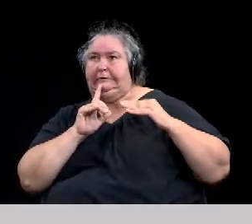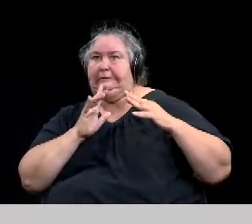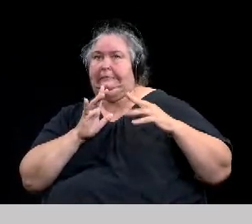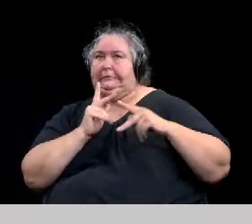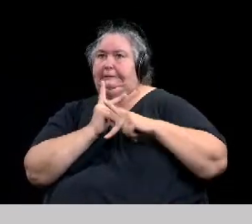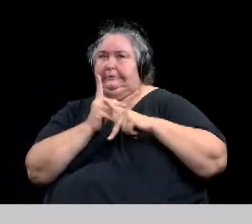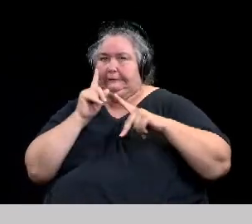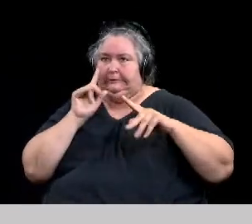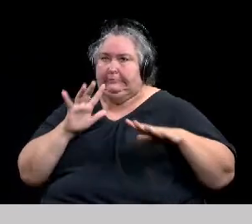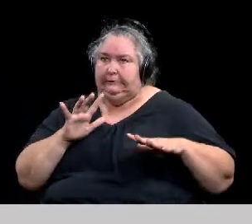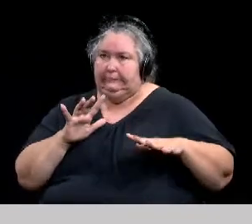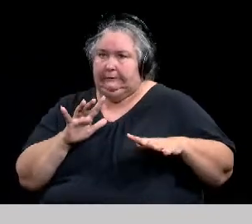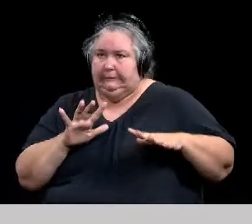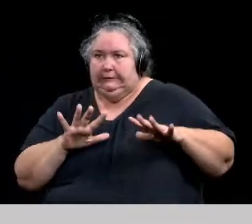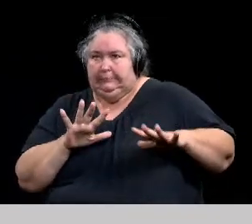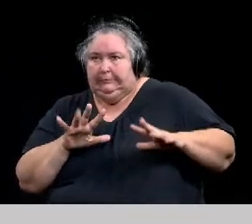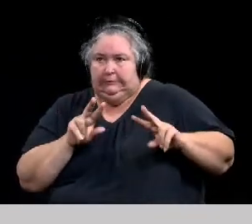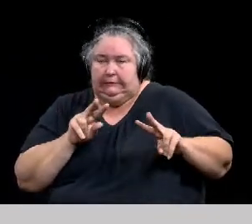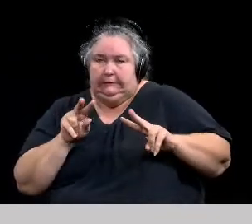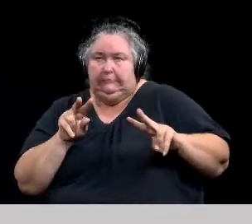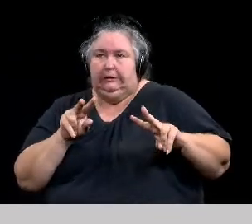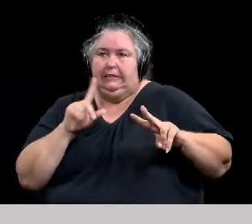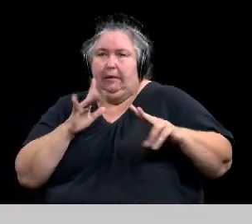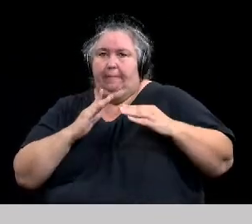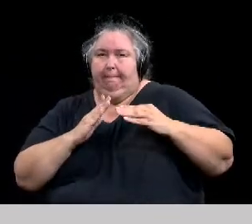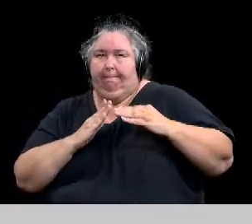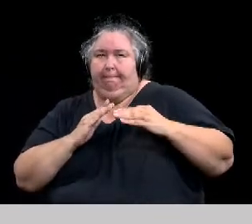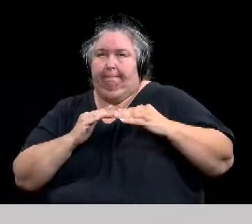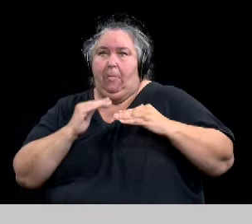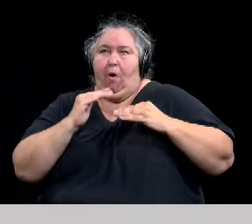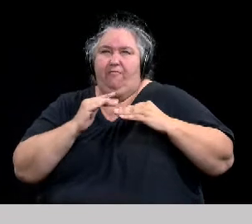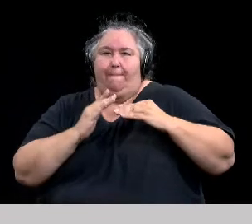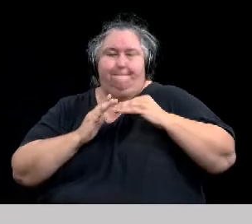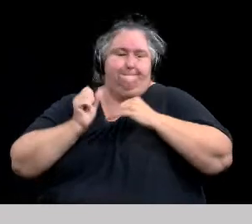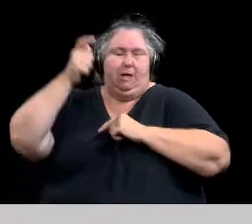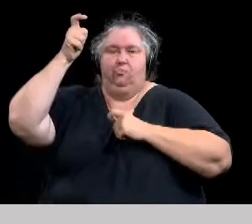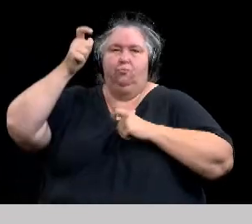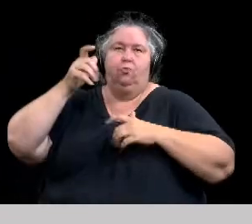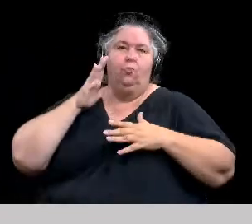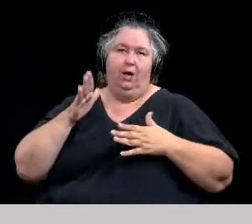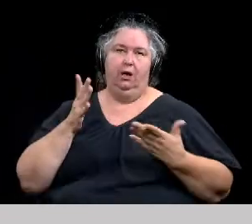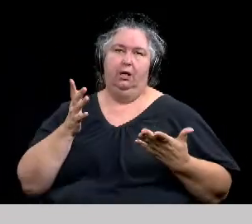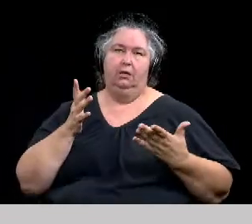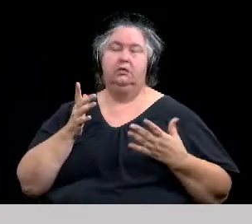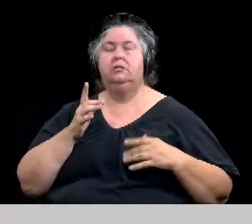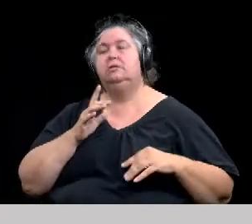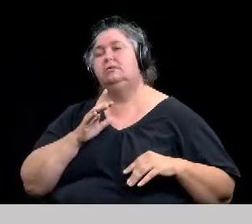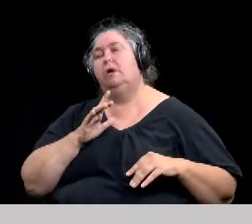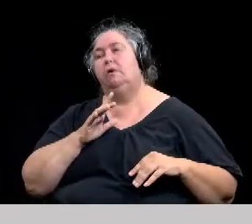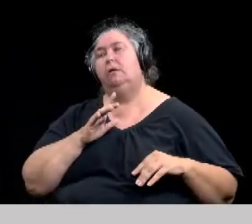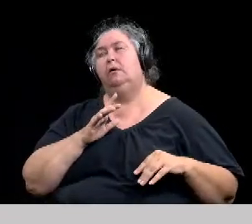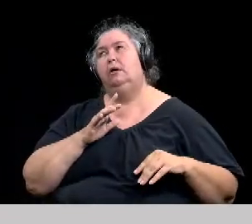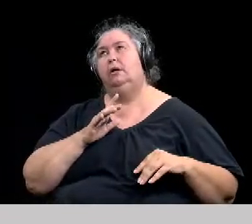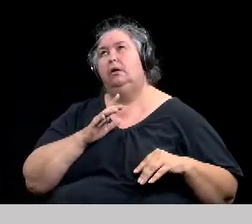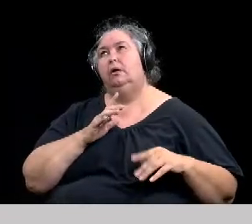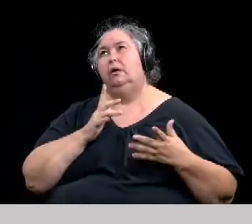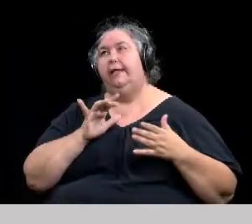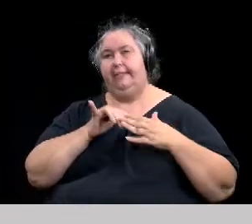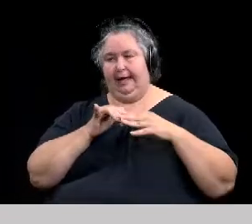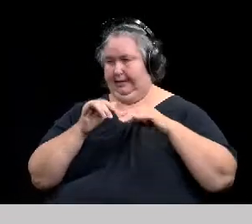of exponential spread, that tipping point. So it makes that, that line that I